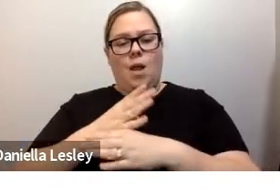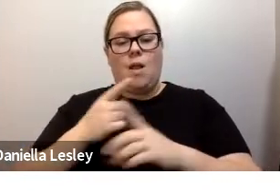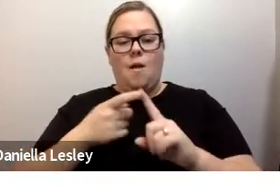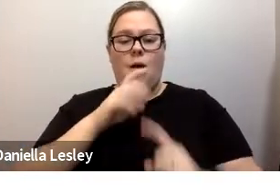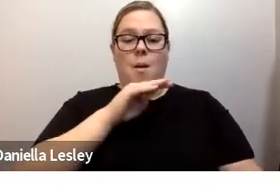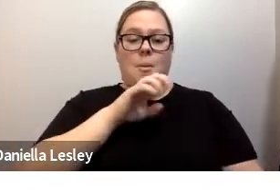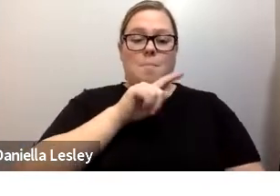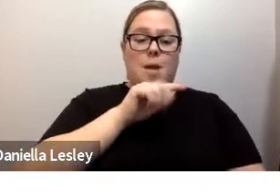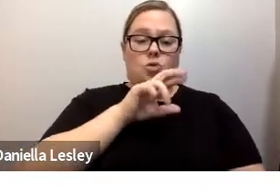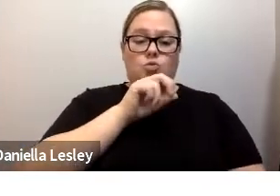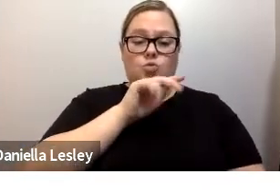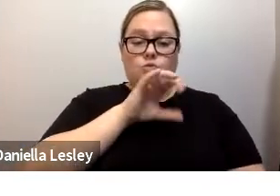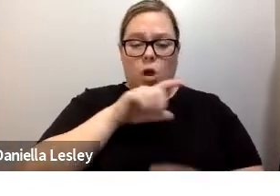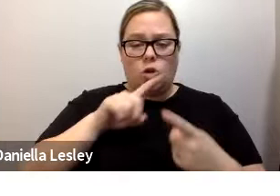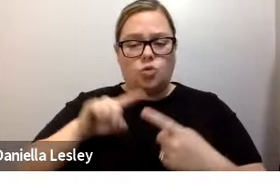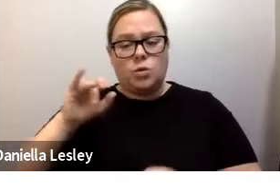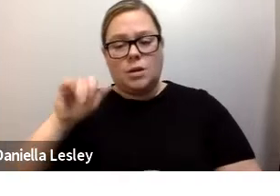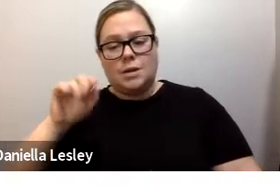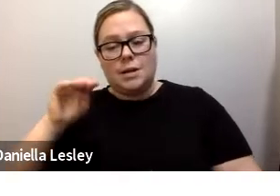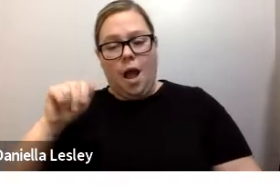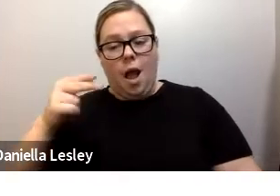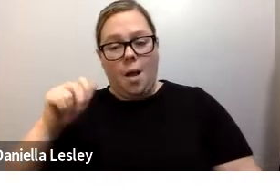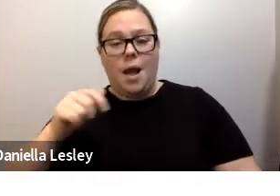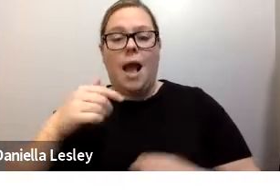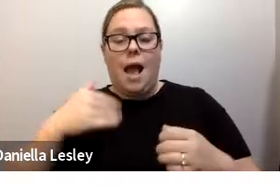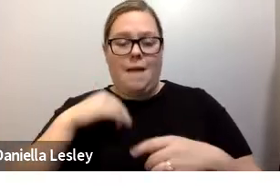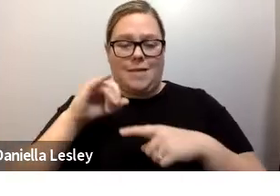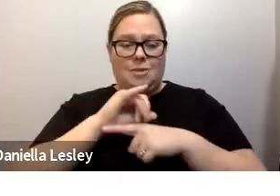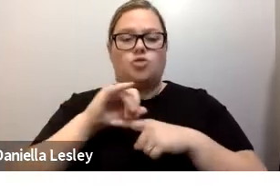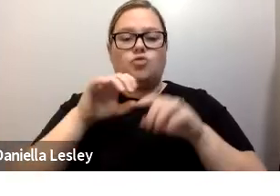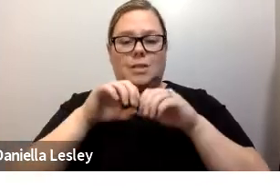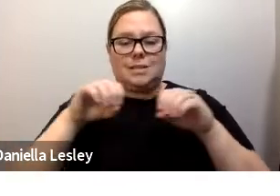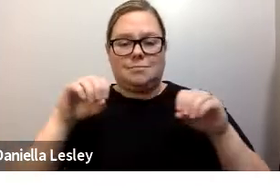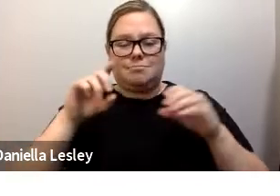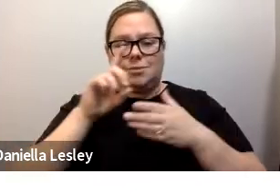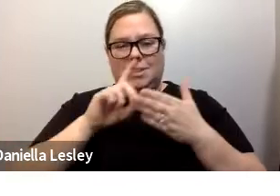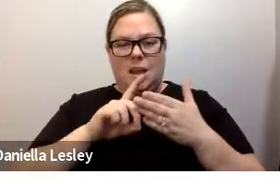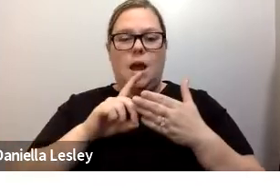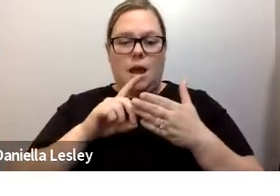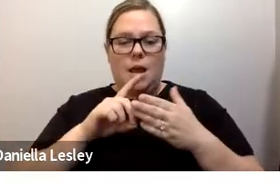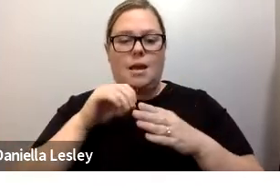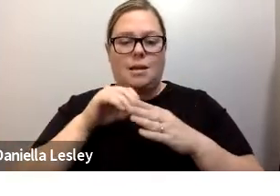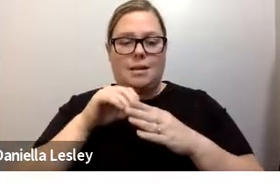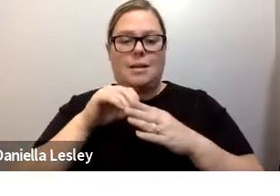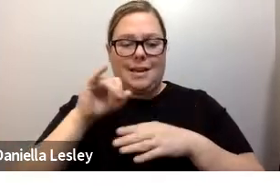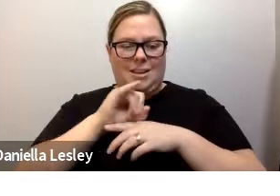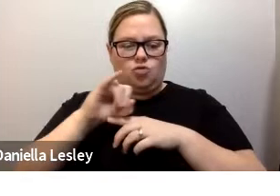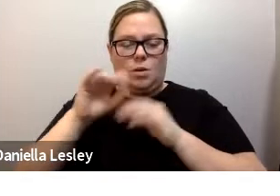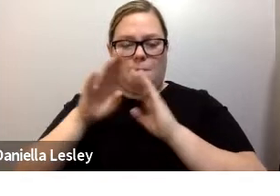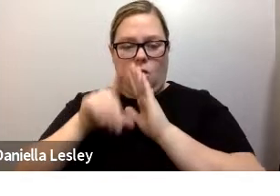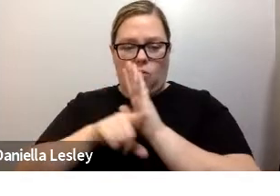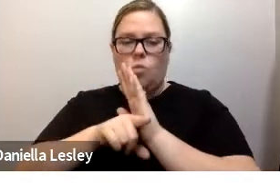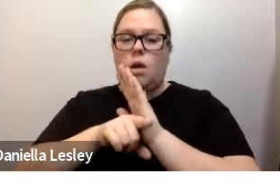Medtronic to Yamaha. He has an industrial design and mechanical engineering background and directs a team that focuses and